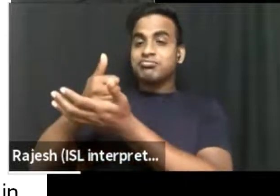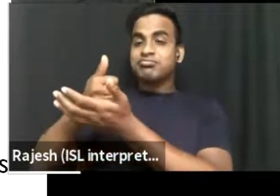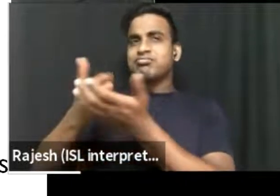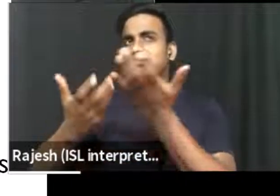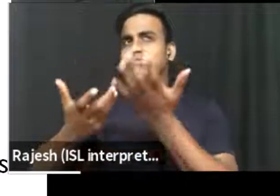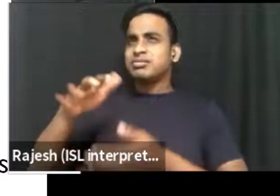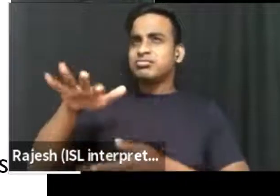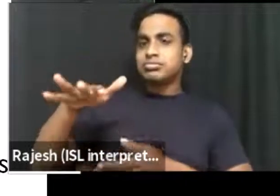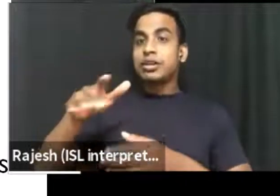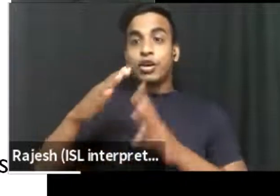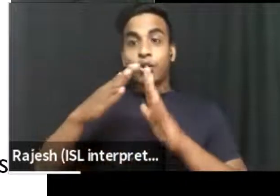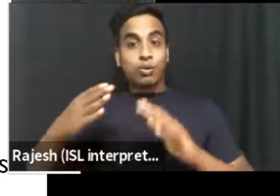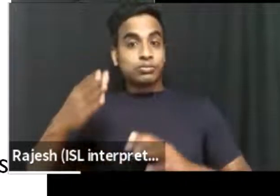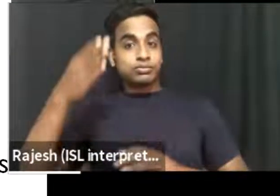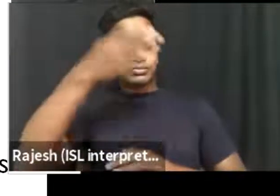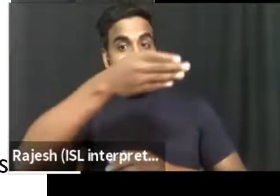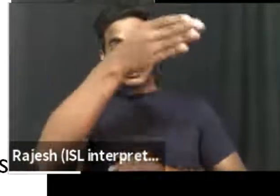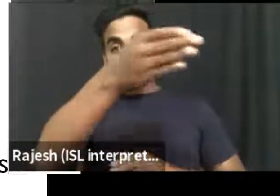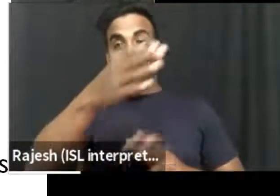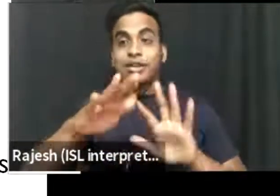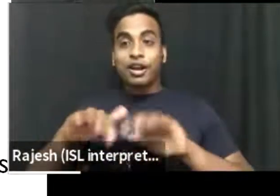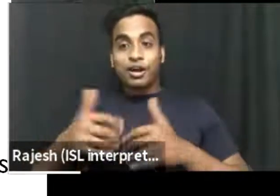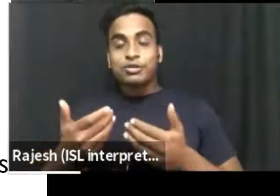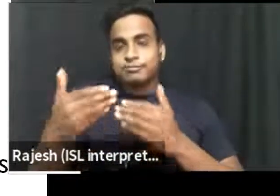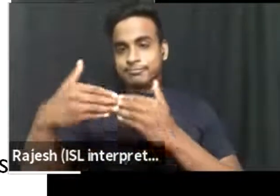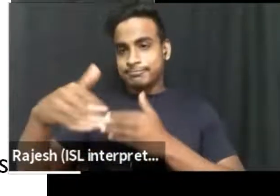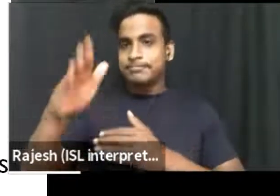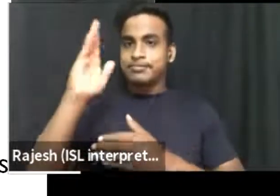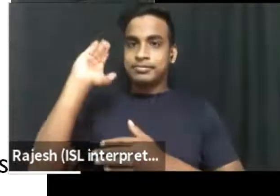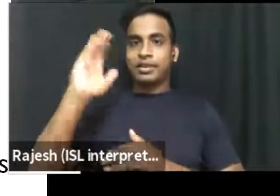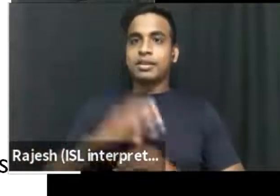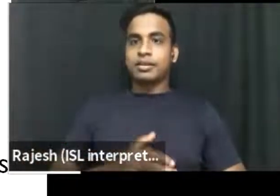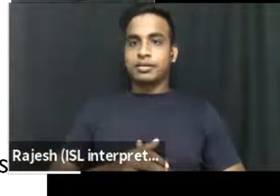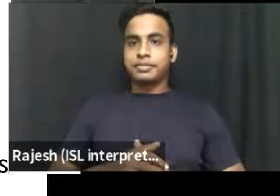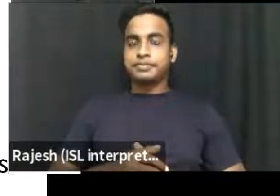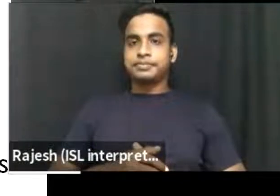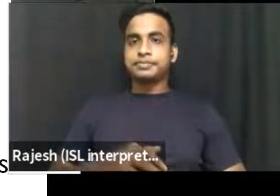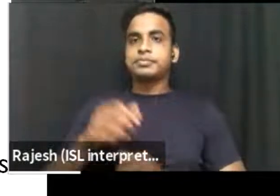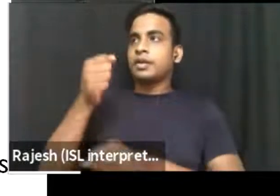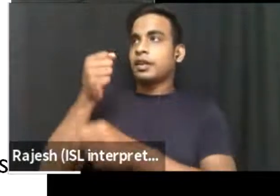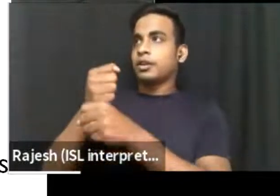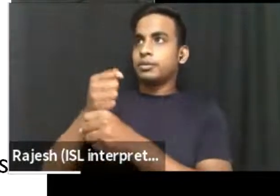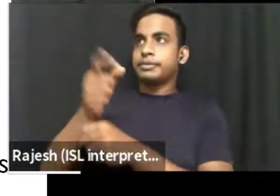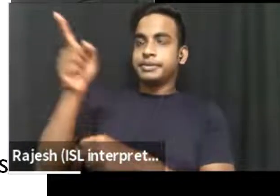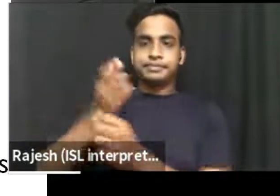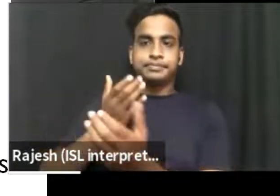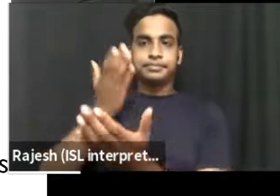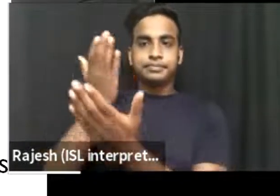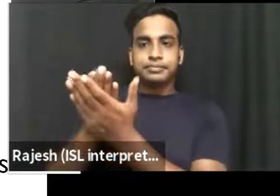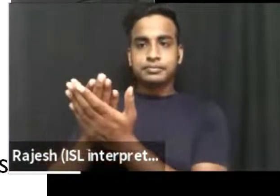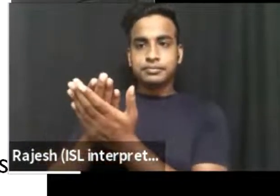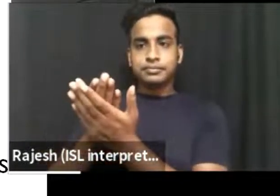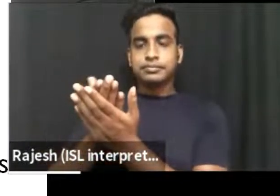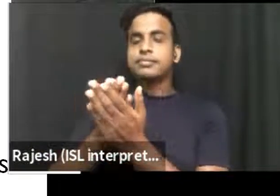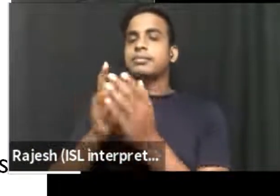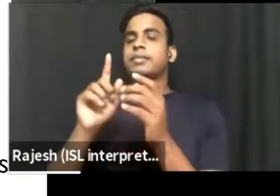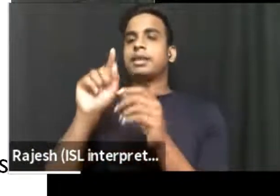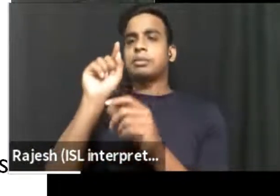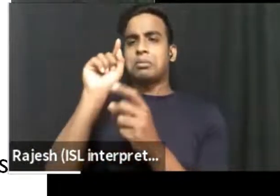to discuss that as we move forward. Very specific recommendations to the country governments have also been put down as part of